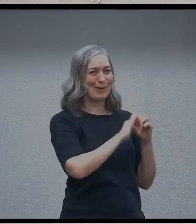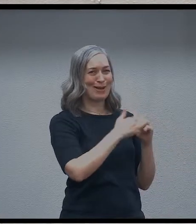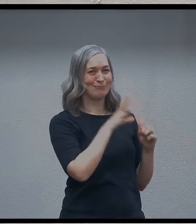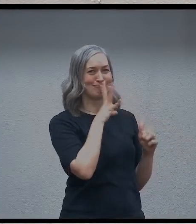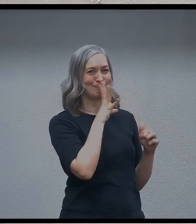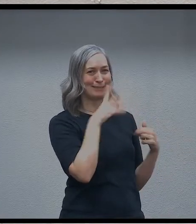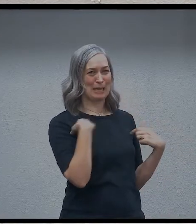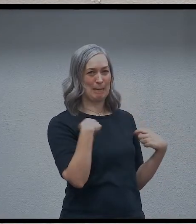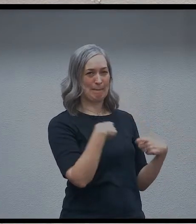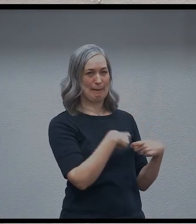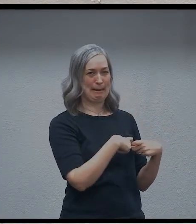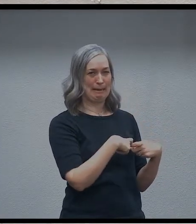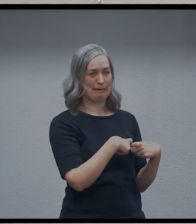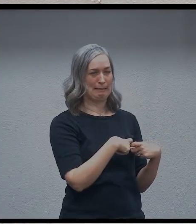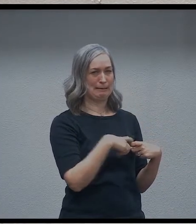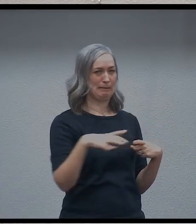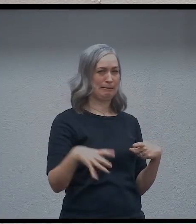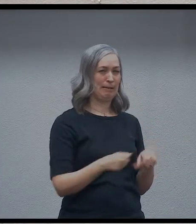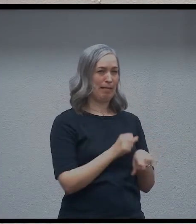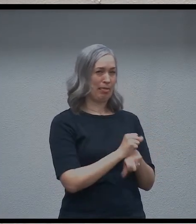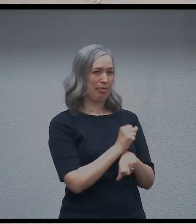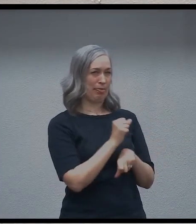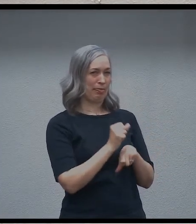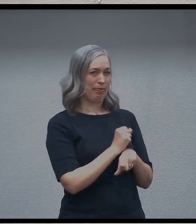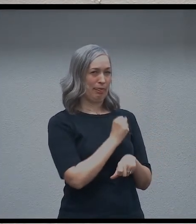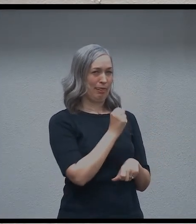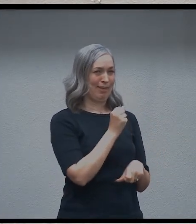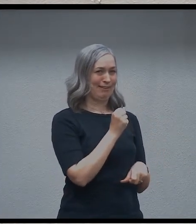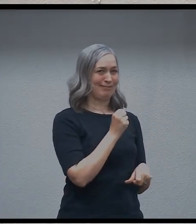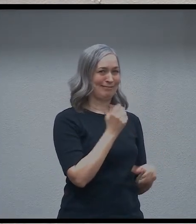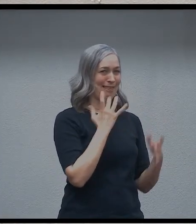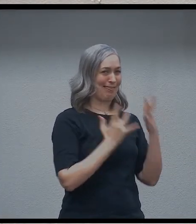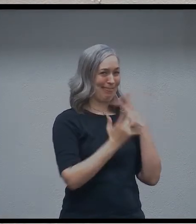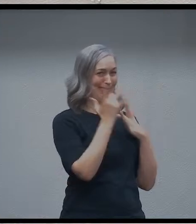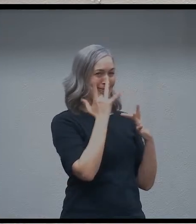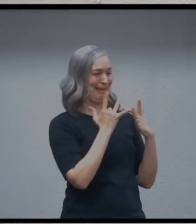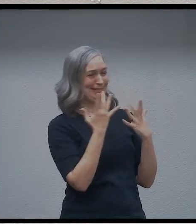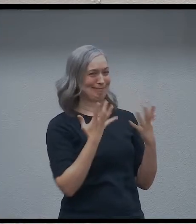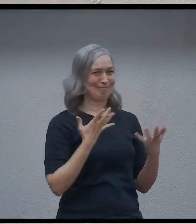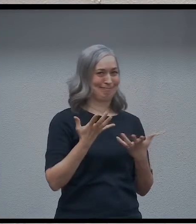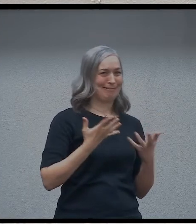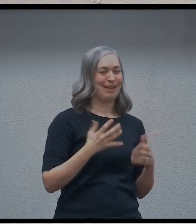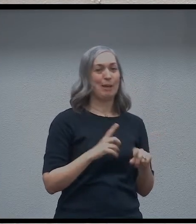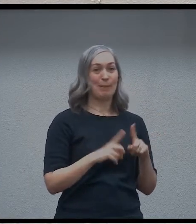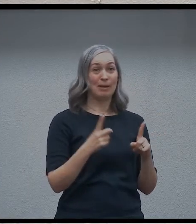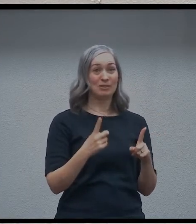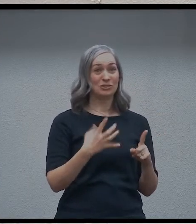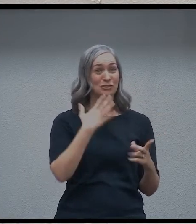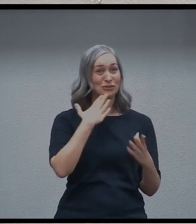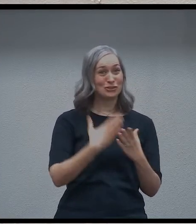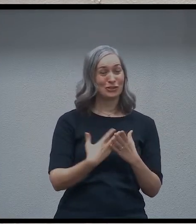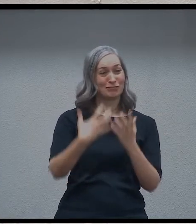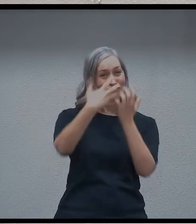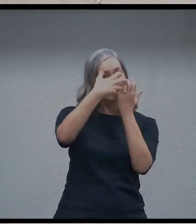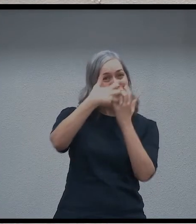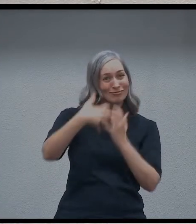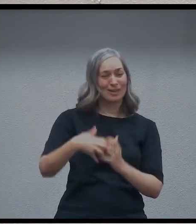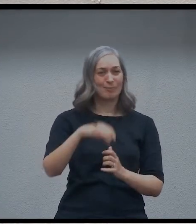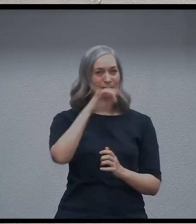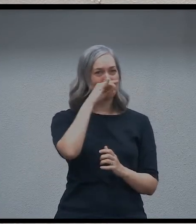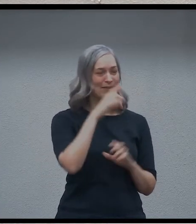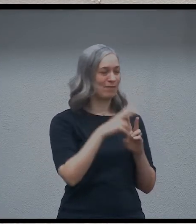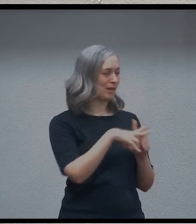to, it's going to take a second. But it worked out really well because these kids are patient with you.